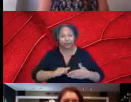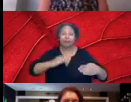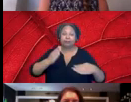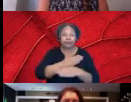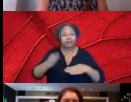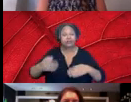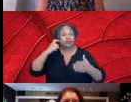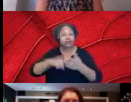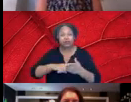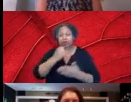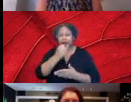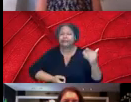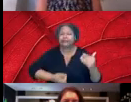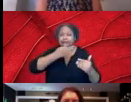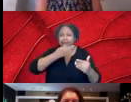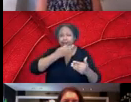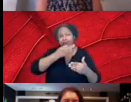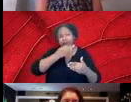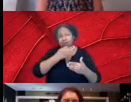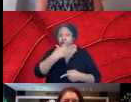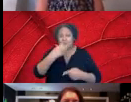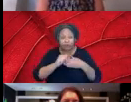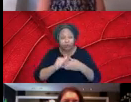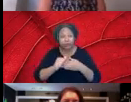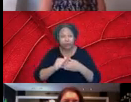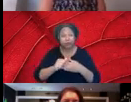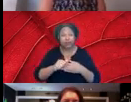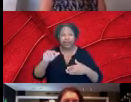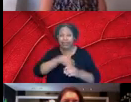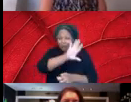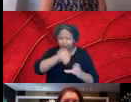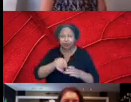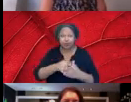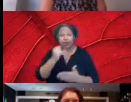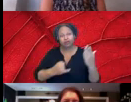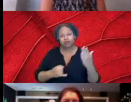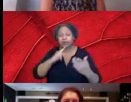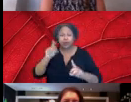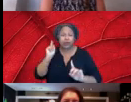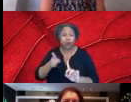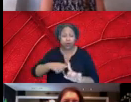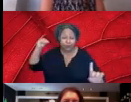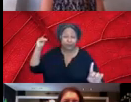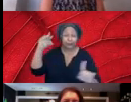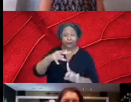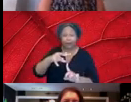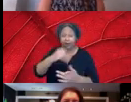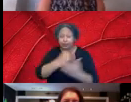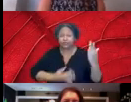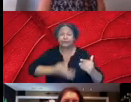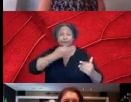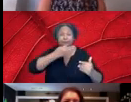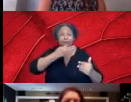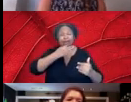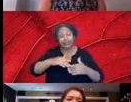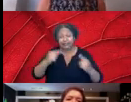arts. The goal of the awards program is to shine a spotlight on artistic excellence and to celebrate our creative community. And